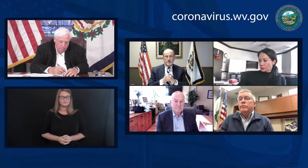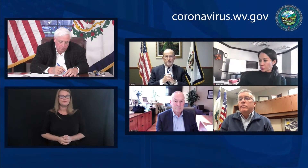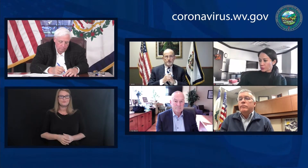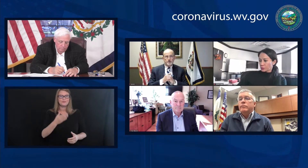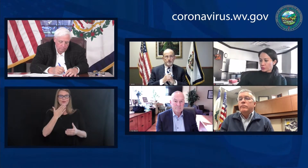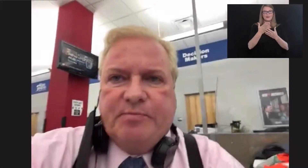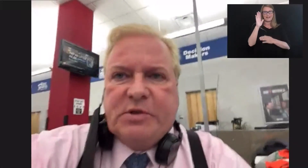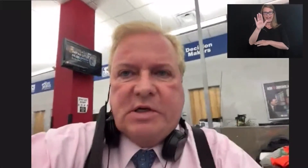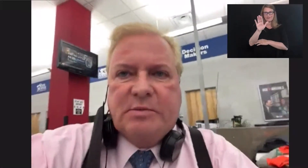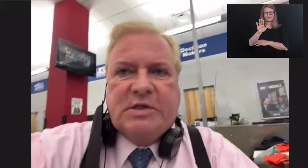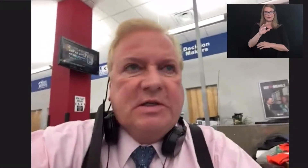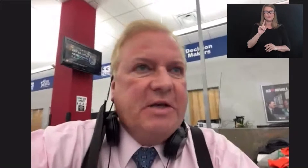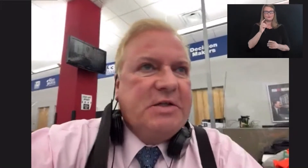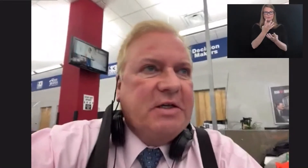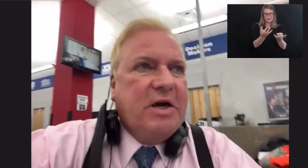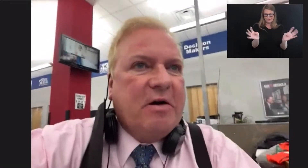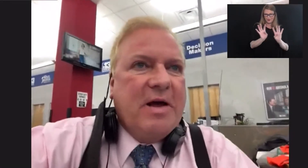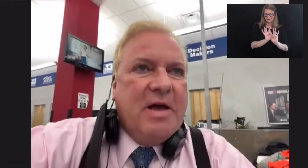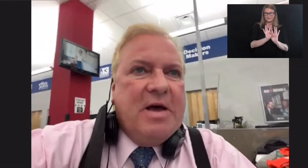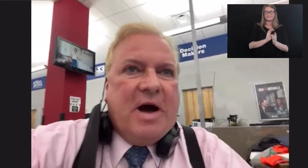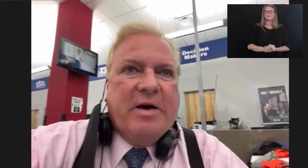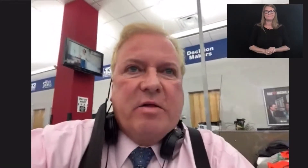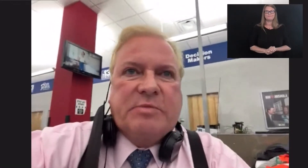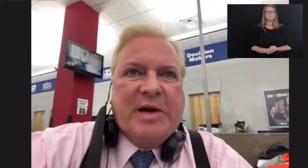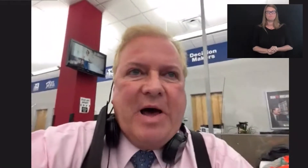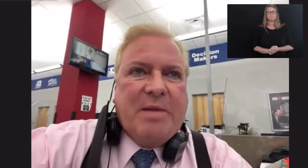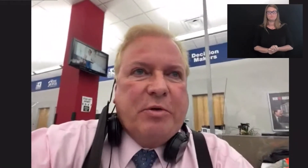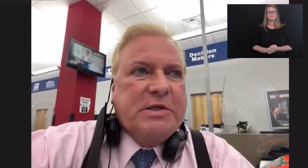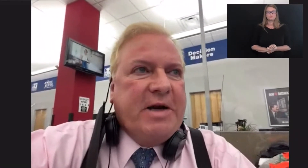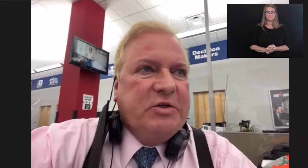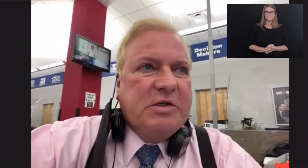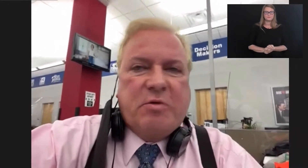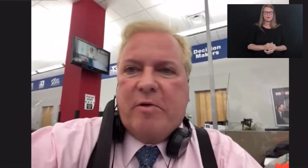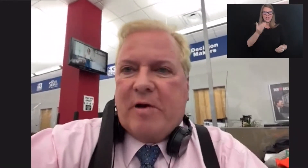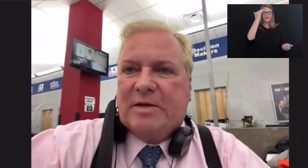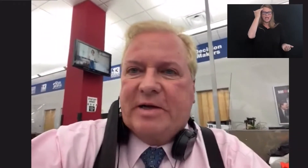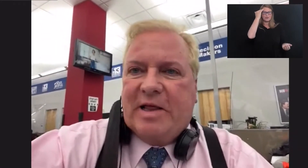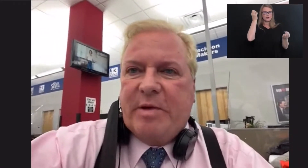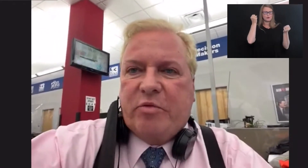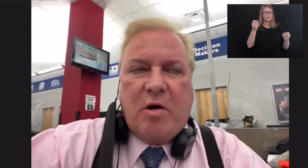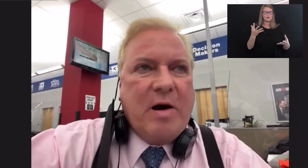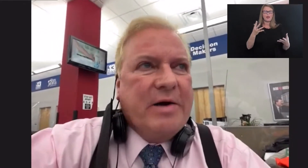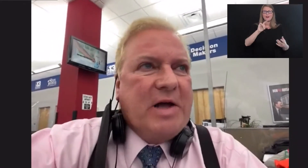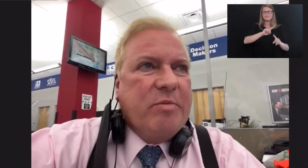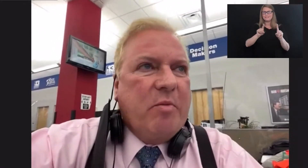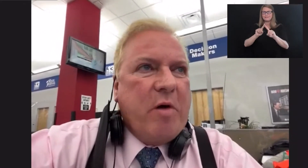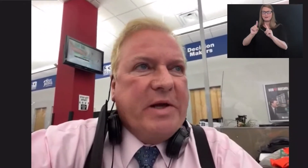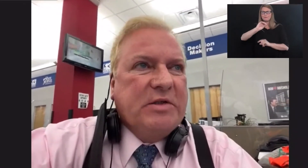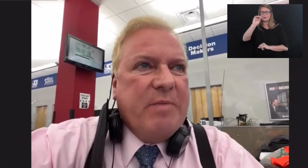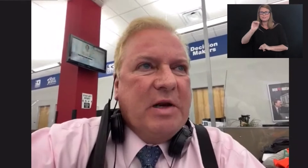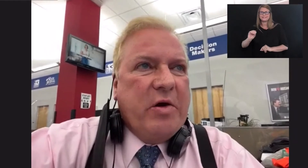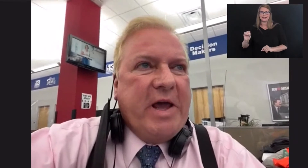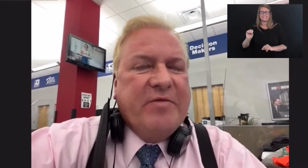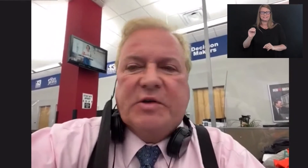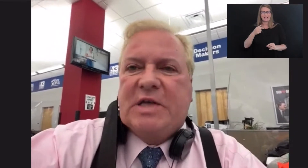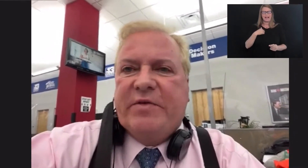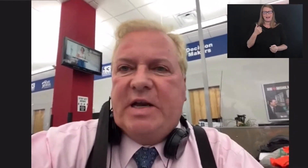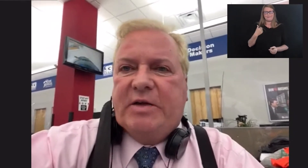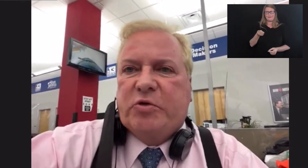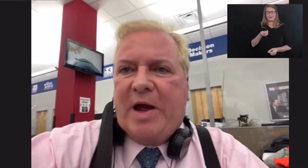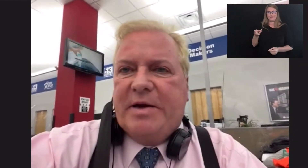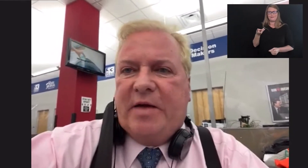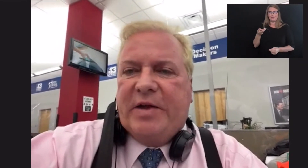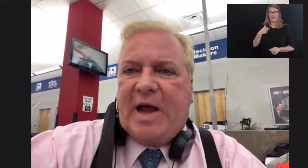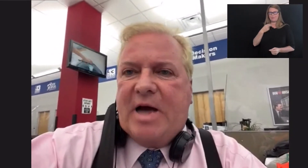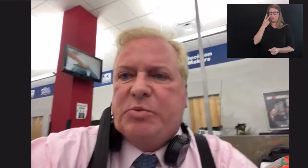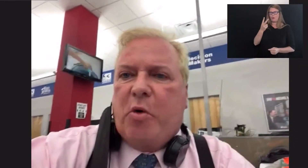my question with some statistics here. I know there's been a lot of percentages thrown around today. Let me throw around a couple more because I've been looking at the